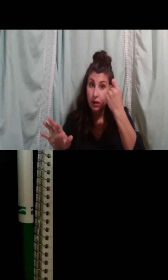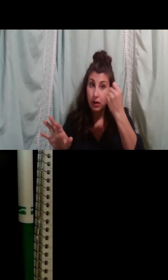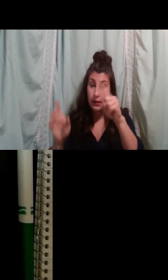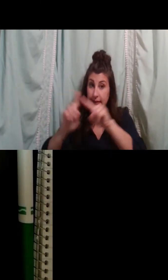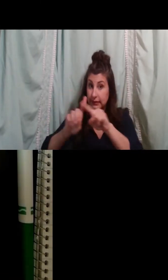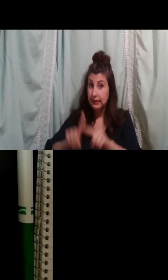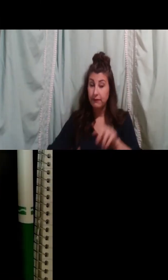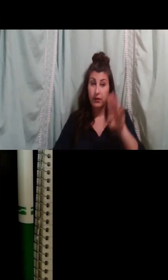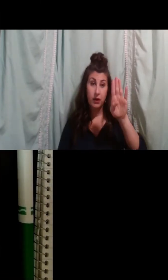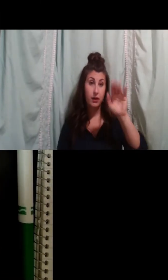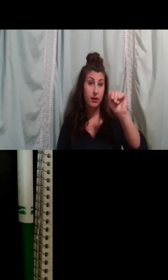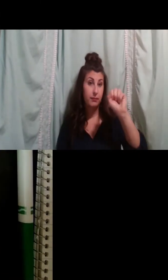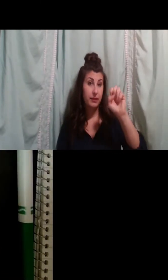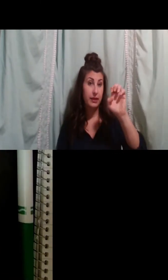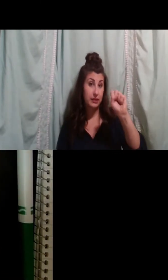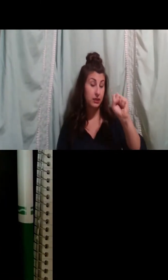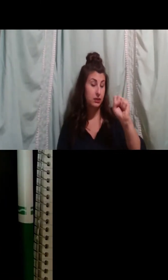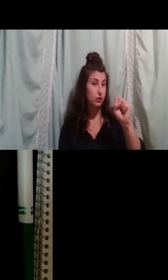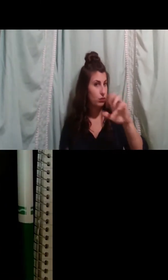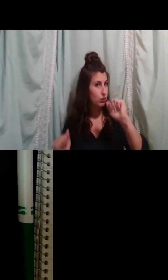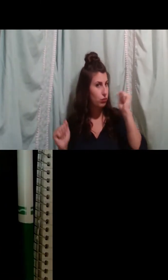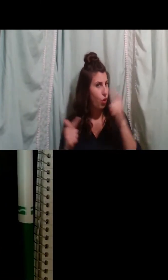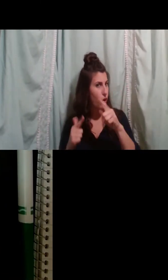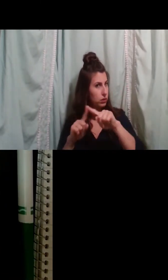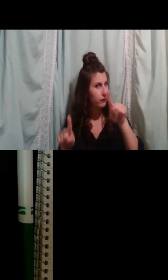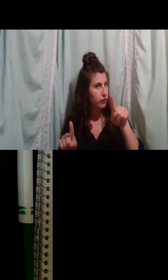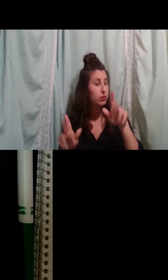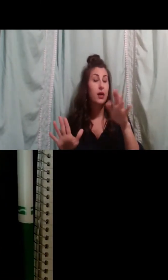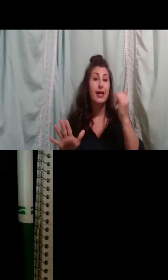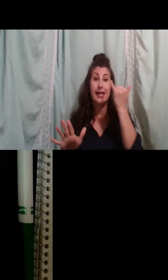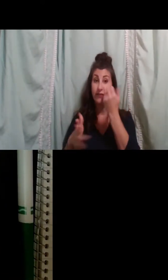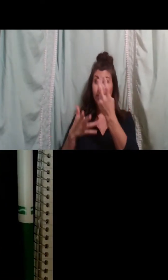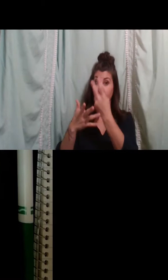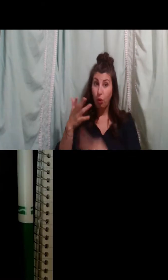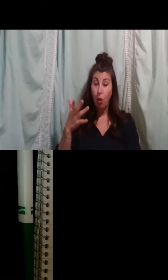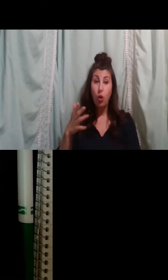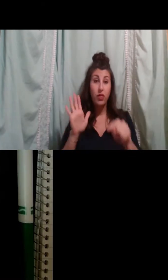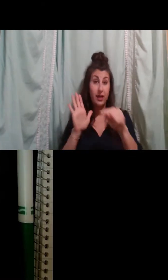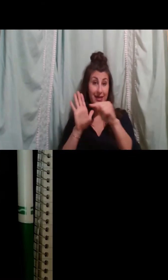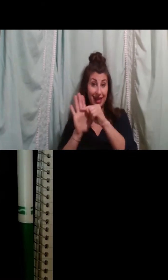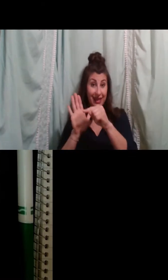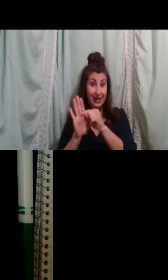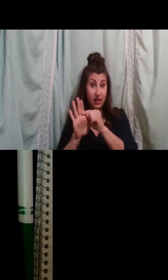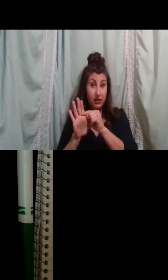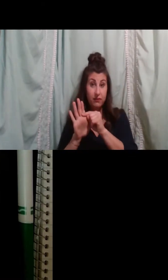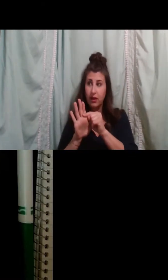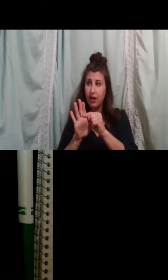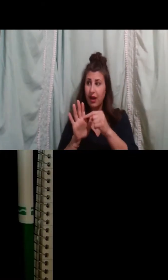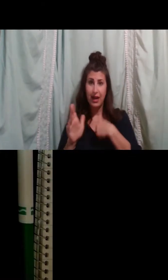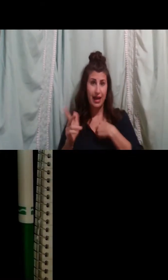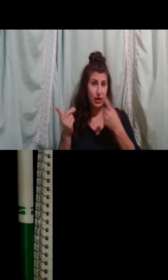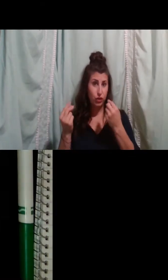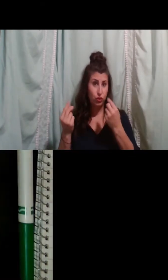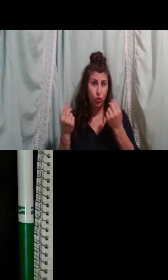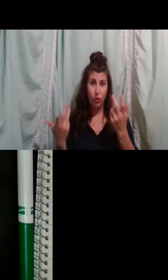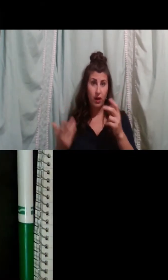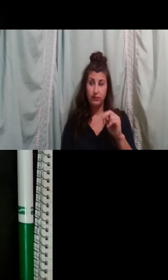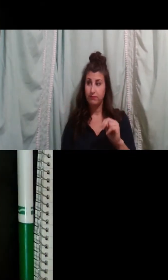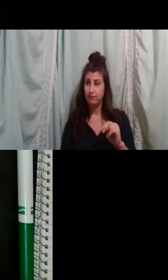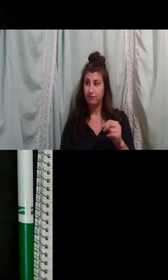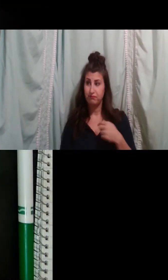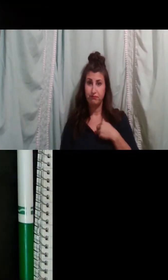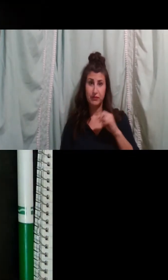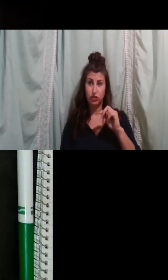all have different bases. Okay, all these bases are different. If they both have negatives, all I